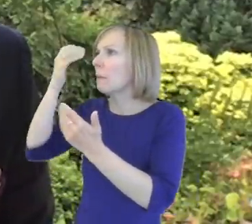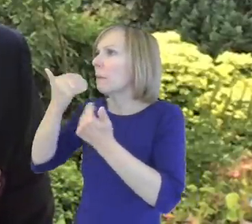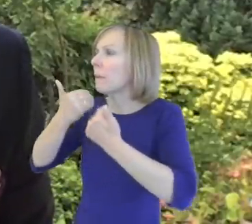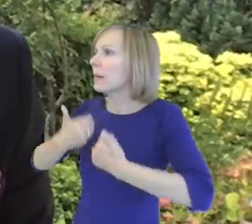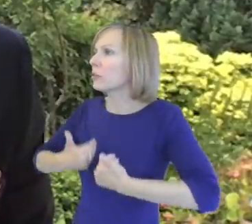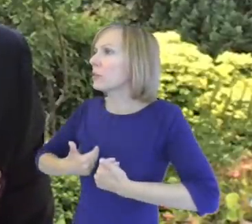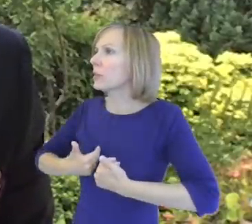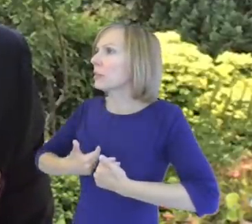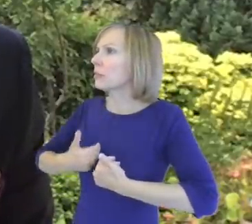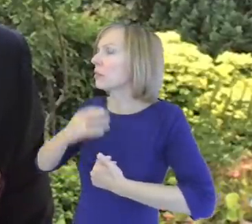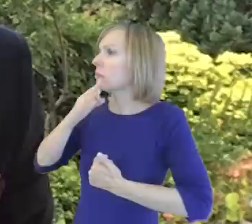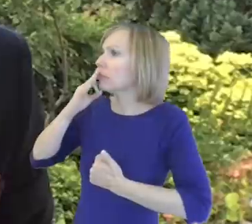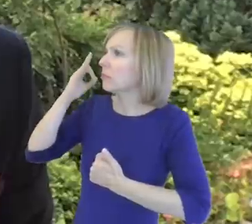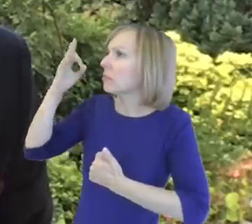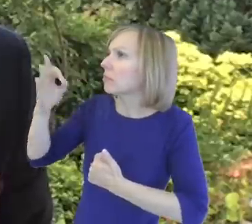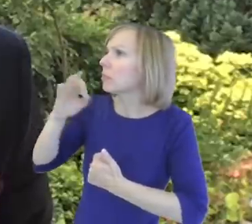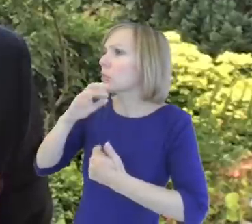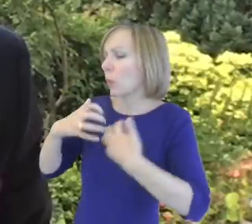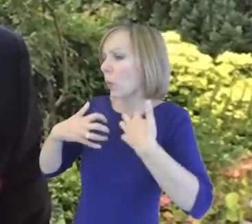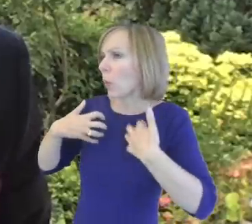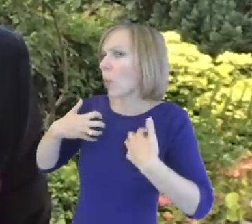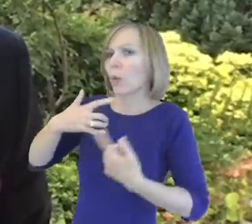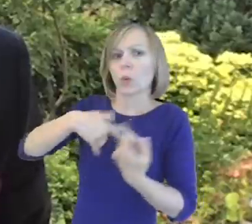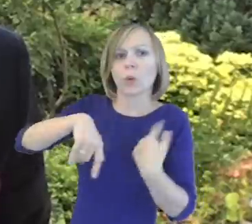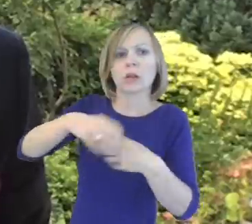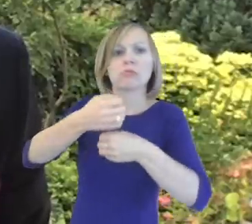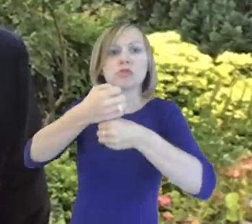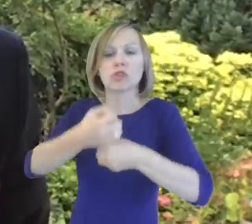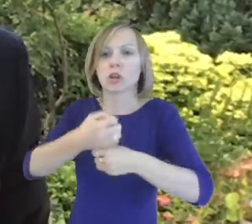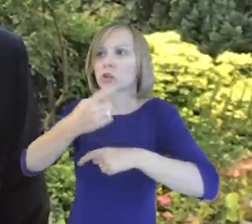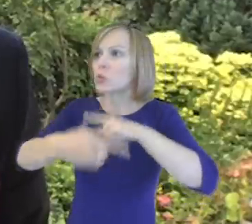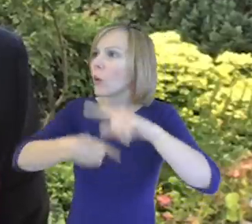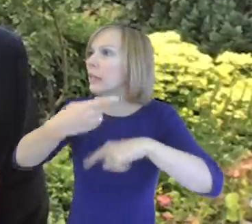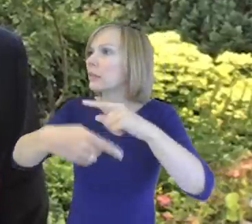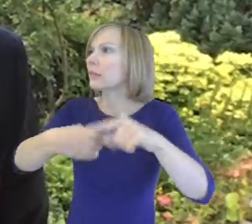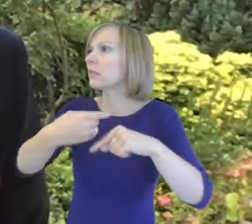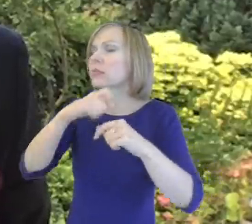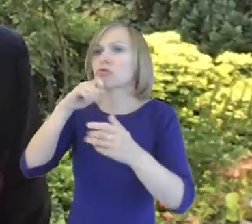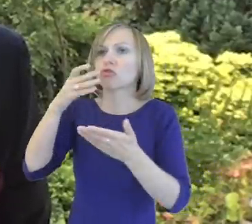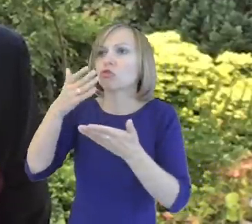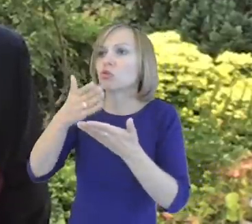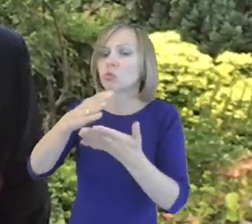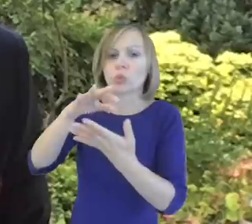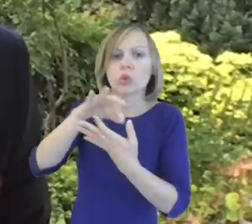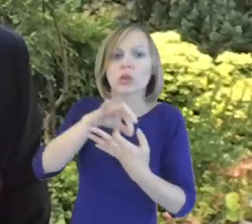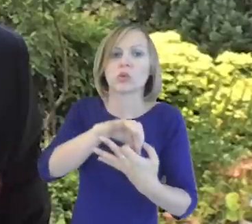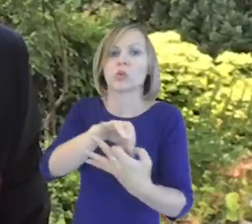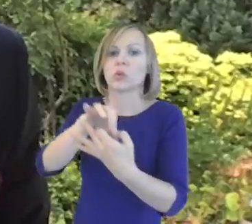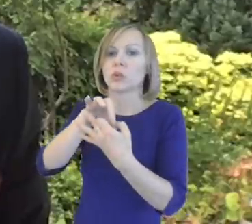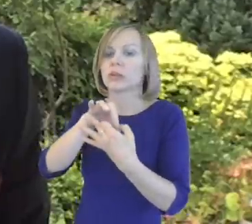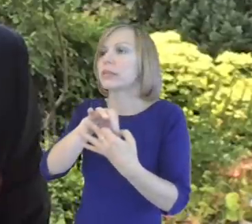beseeching thee to inspire continually the universal Church with the spirit of truth, unity,